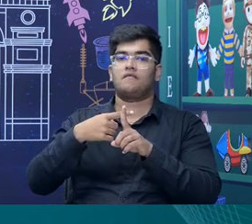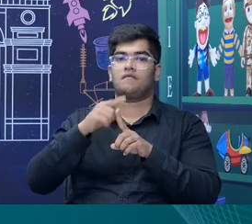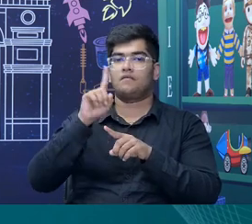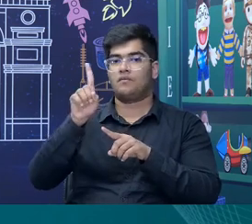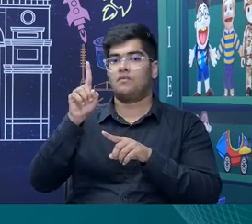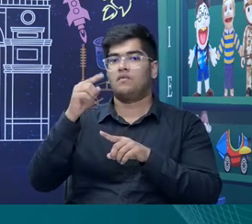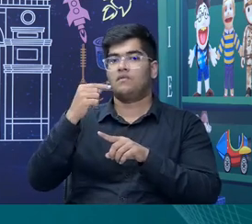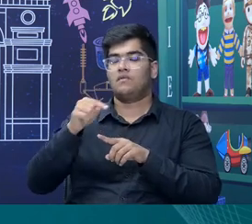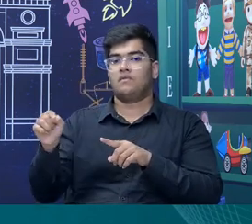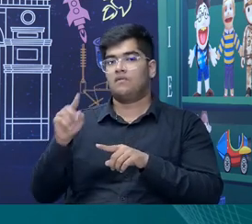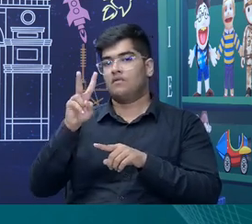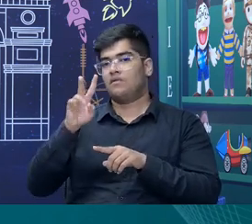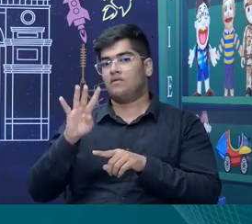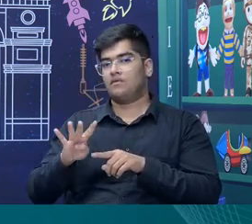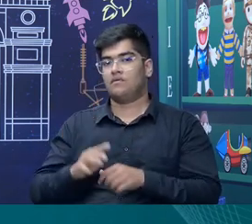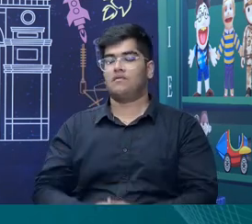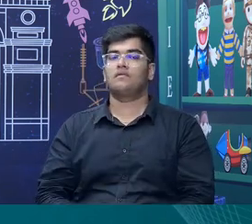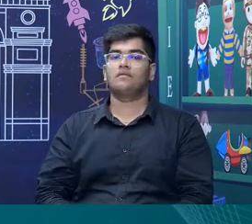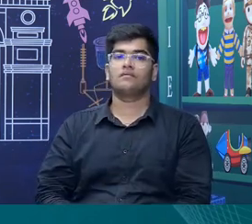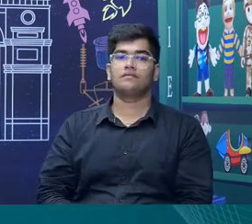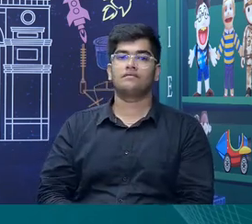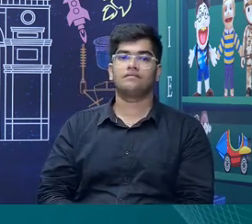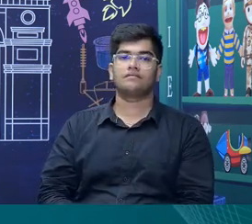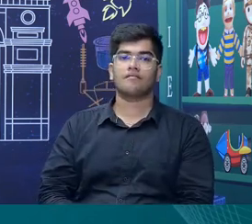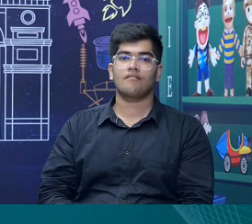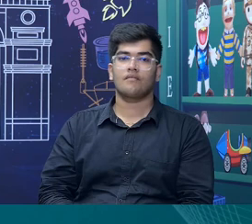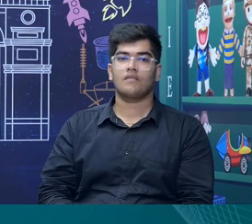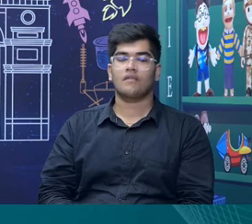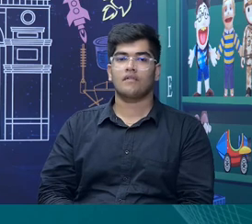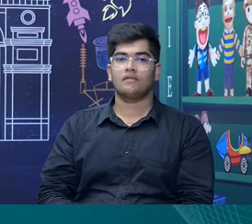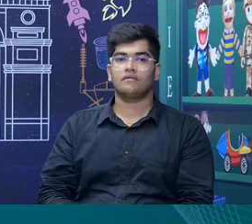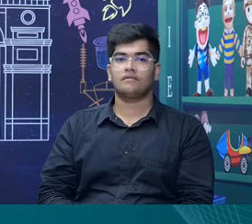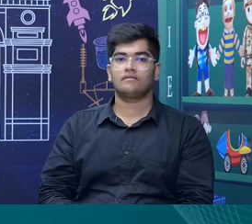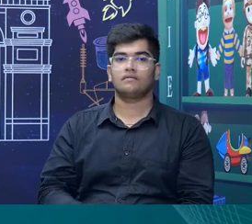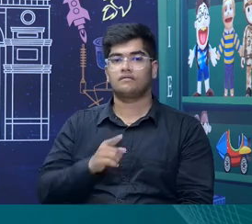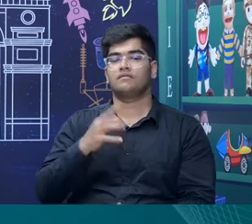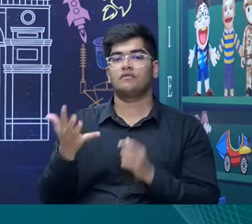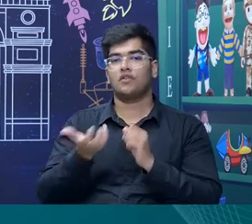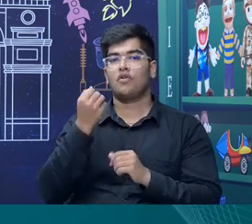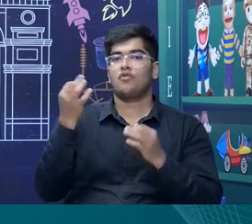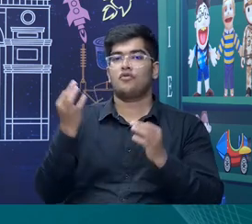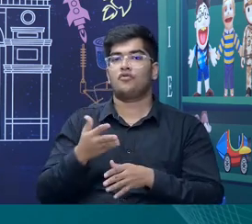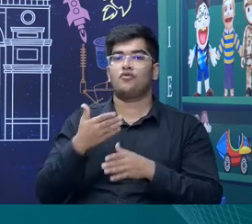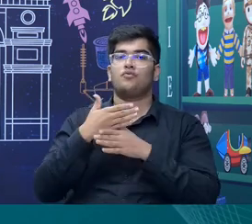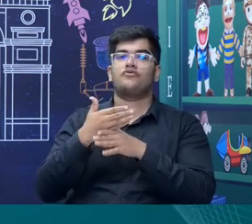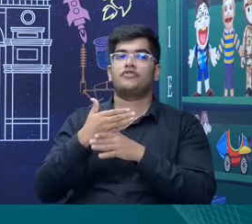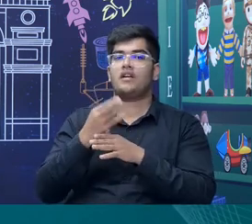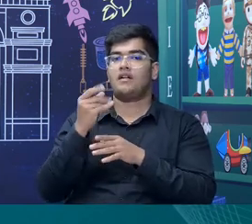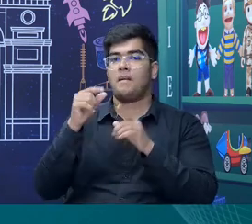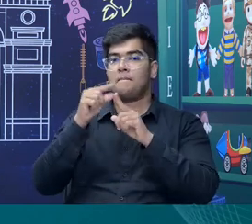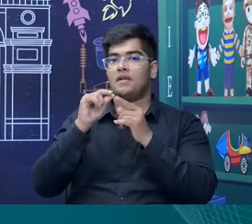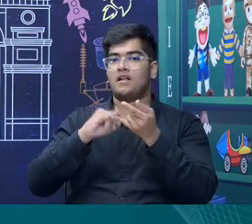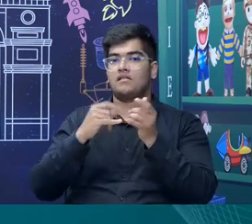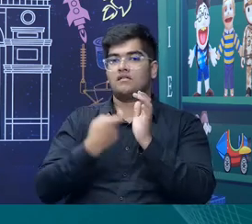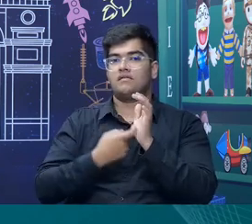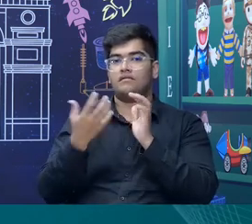1 by 24. like this we will calculate the new profit sharing ratio now